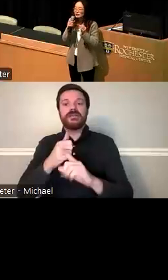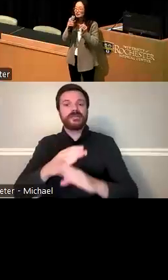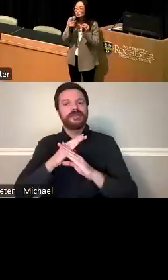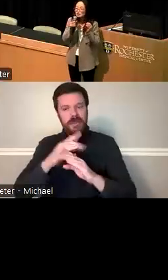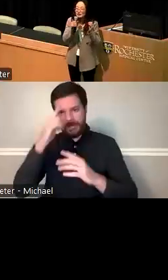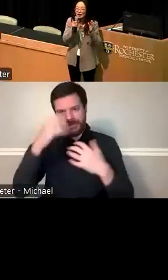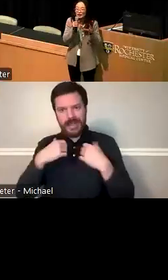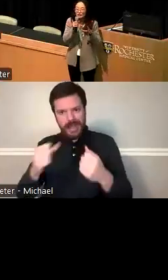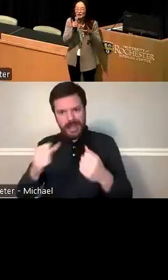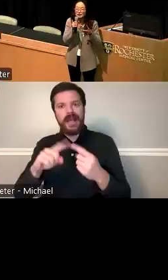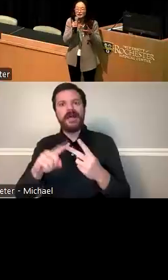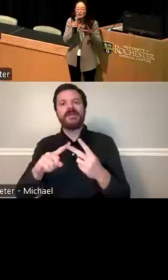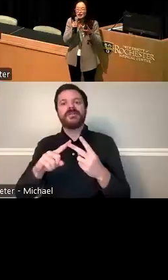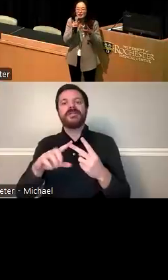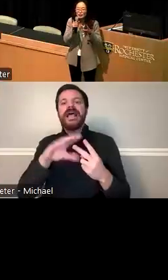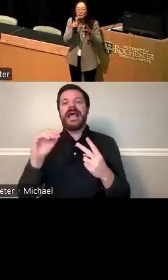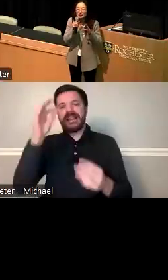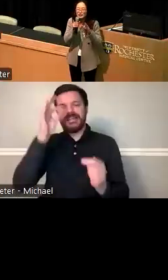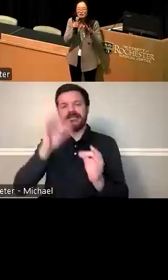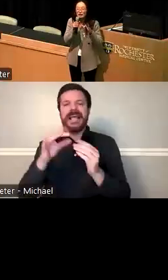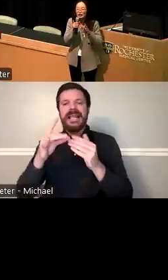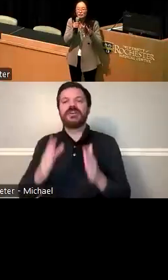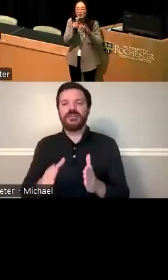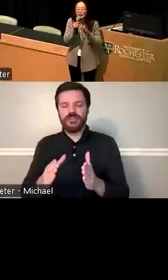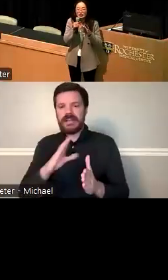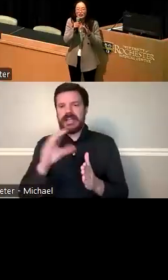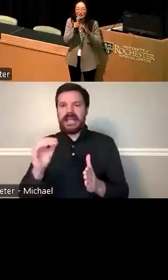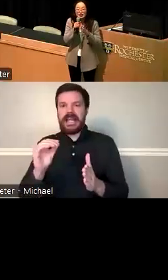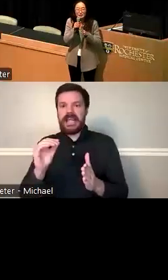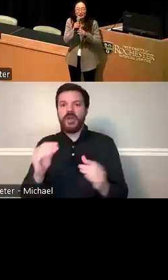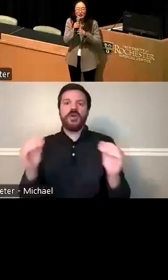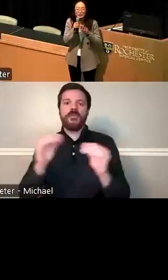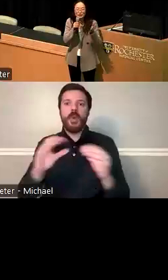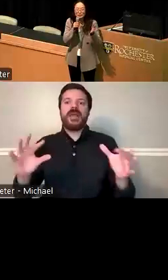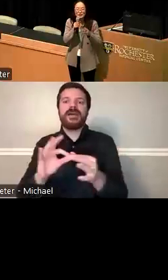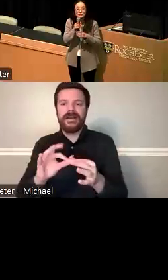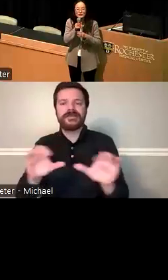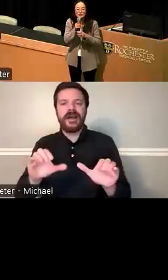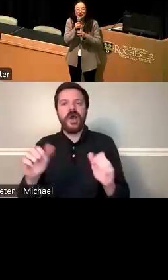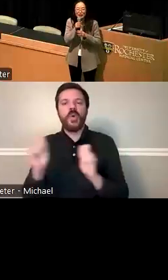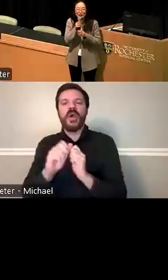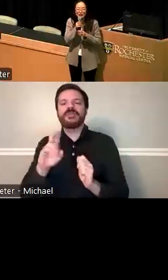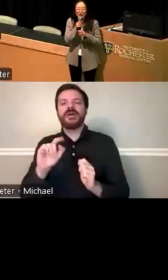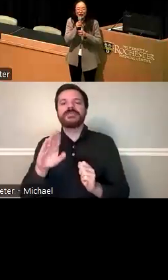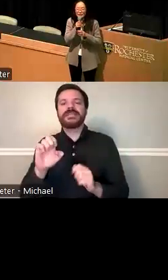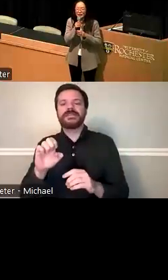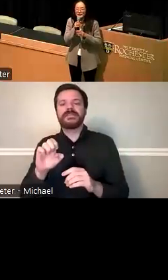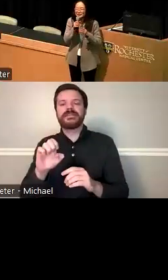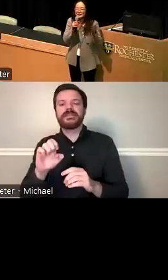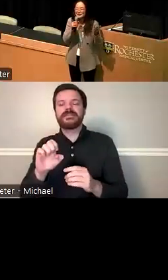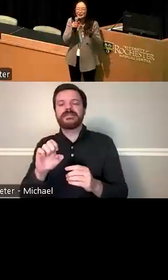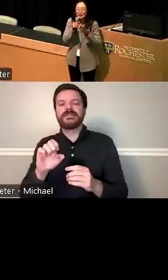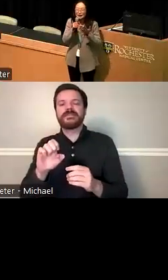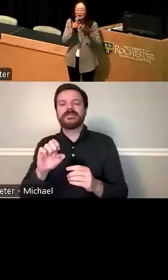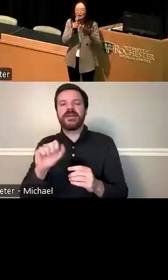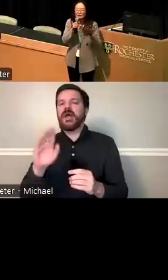professional researchers and the faith leaders. But there's still a lot of more linkage that needs to be done with substance abuse. And I mean,